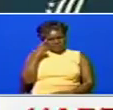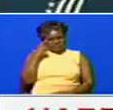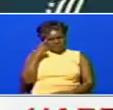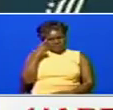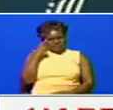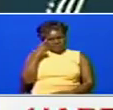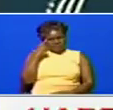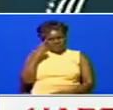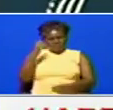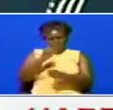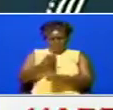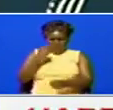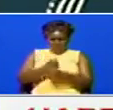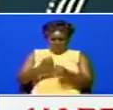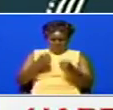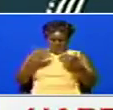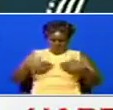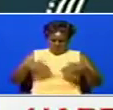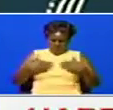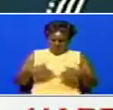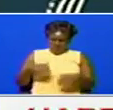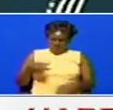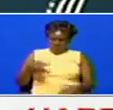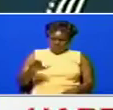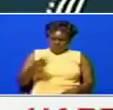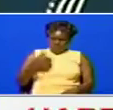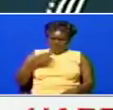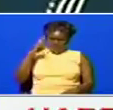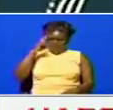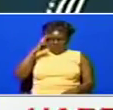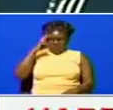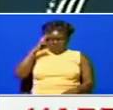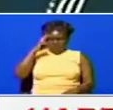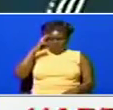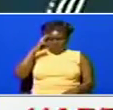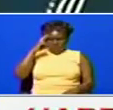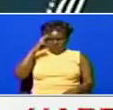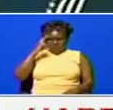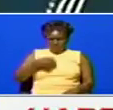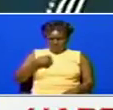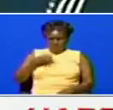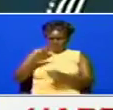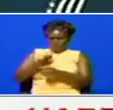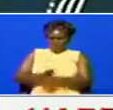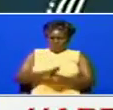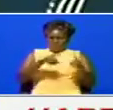if the workers who had the most reason to feel immediately intimidated because of a